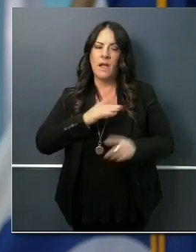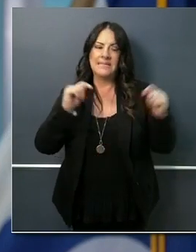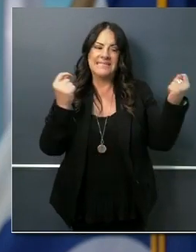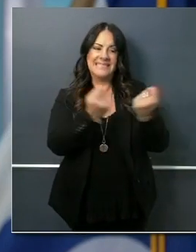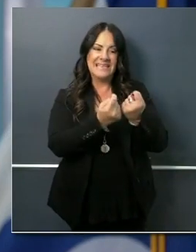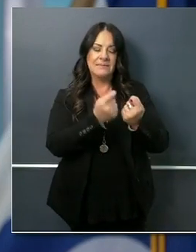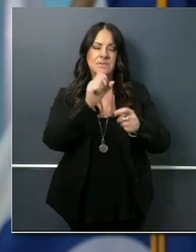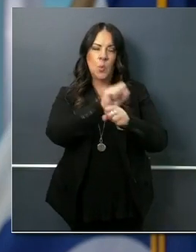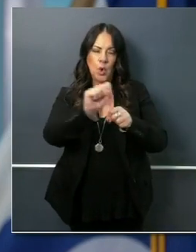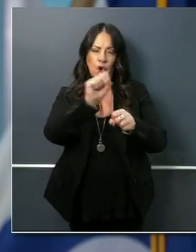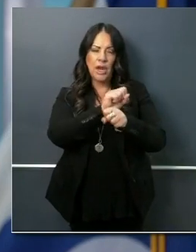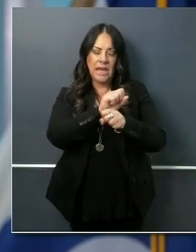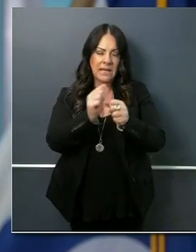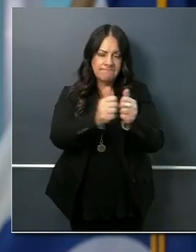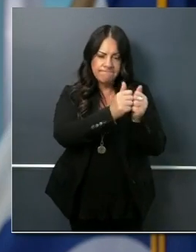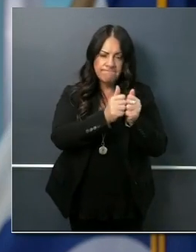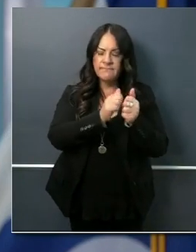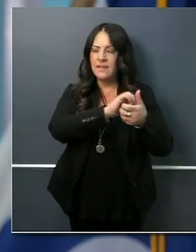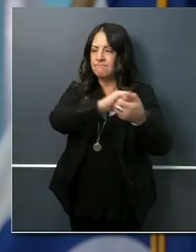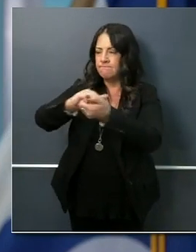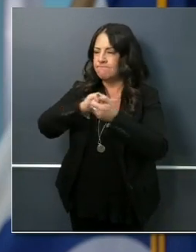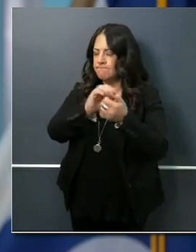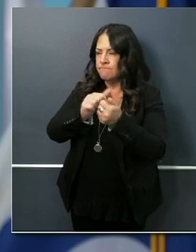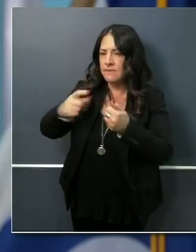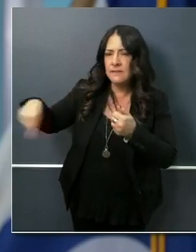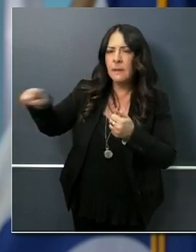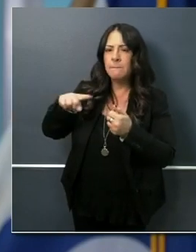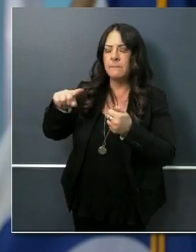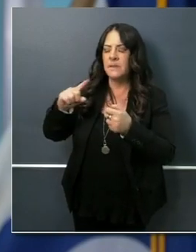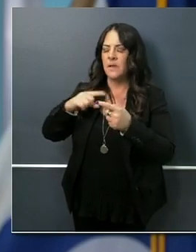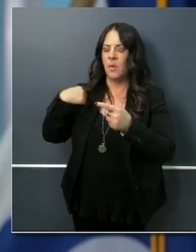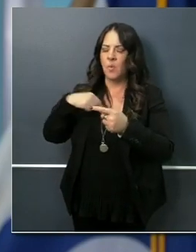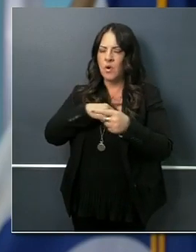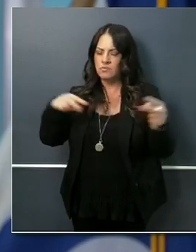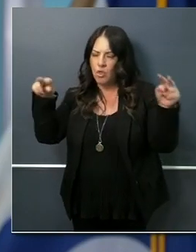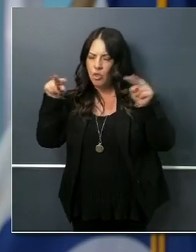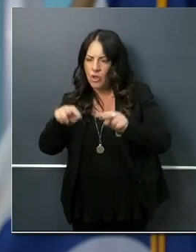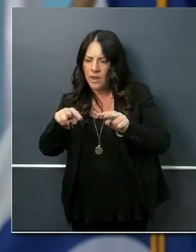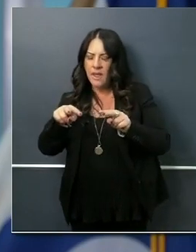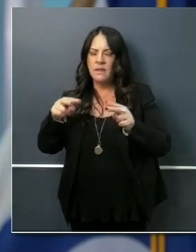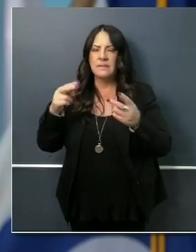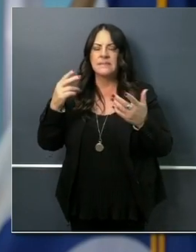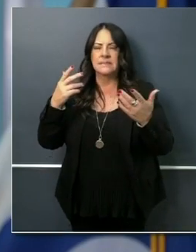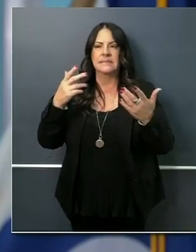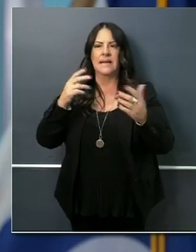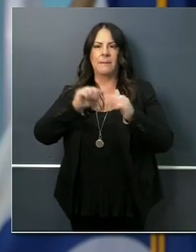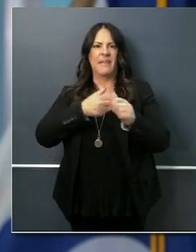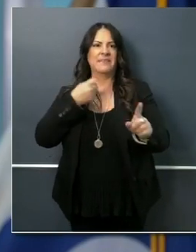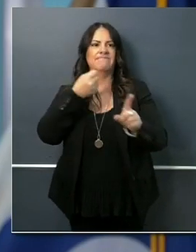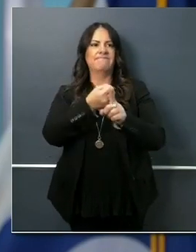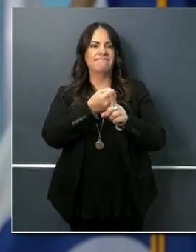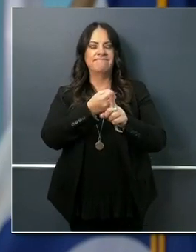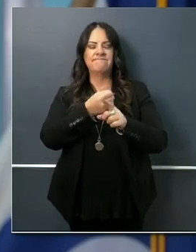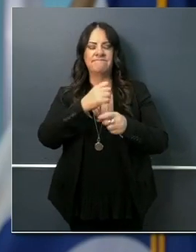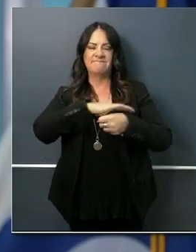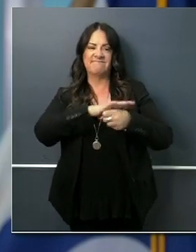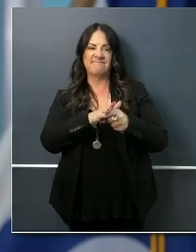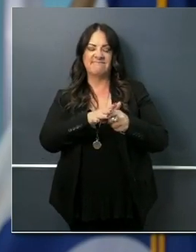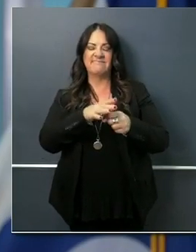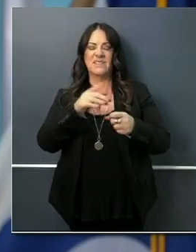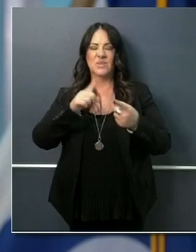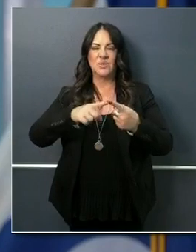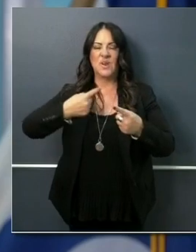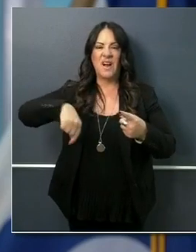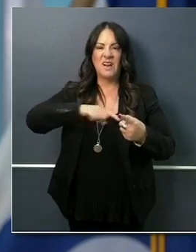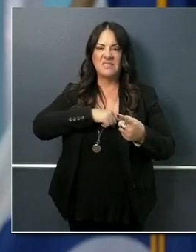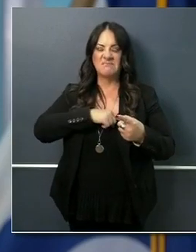counterparts to begin the process of really looking at the economic toll the virus has taken from a